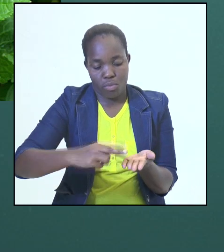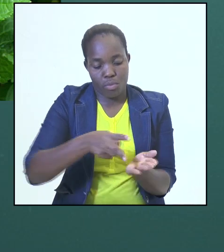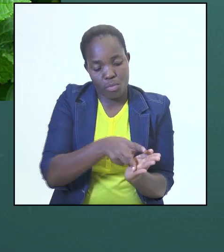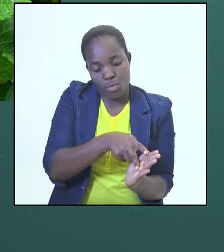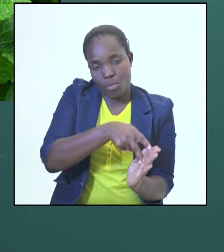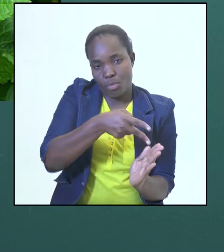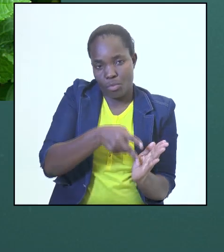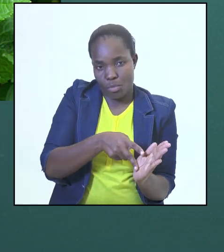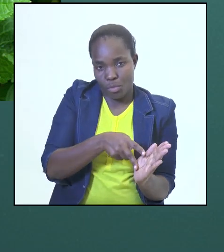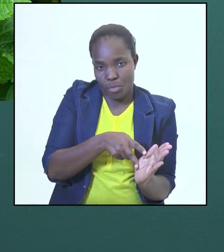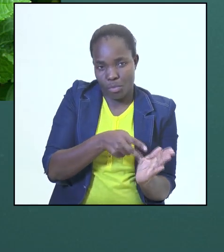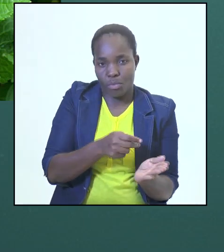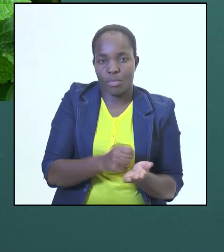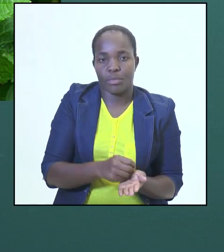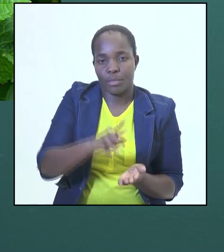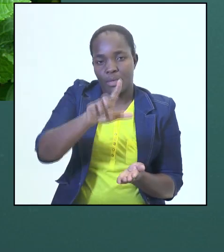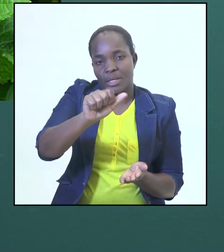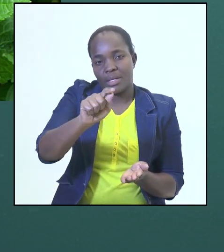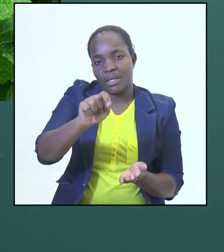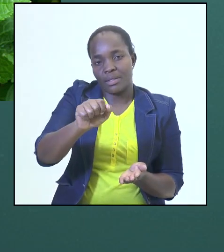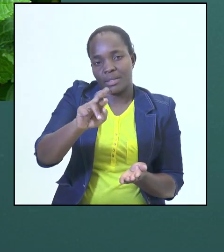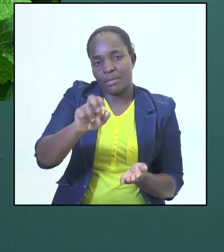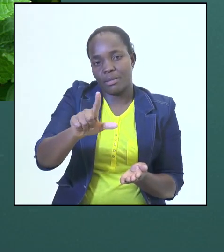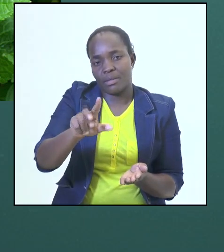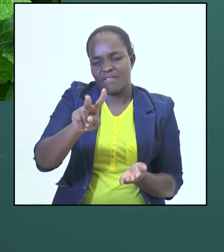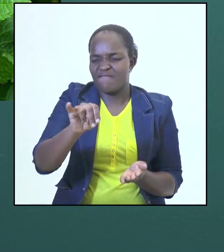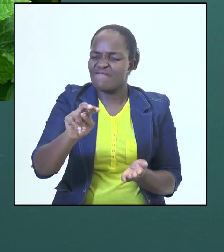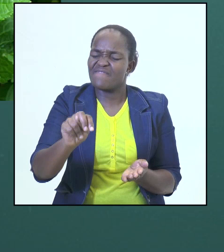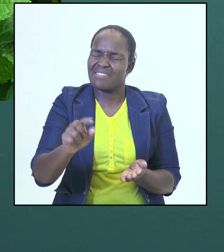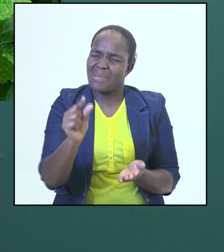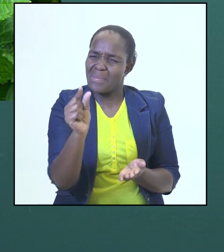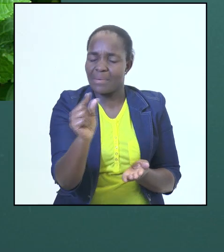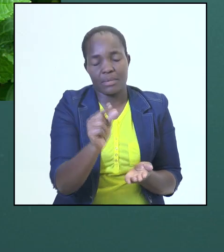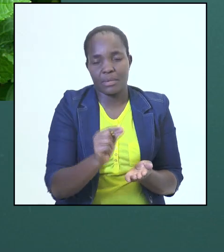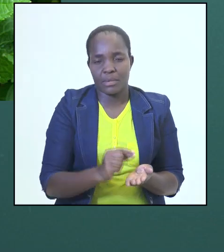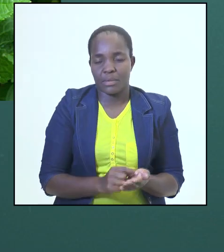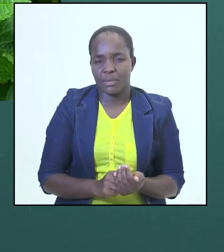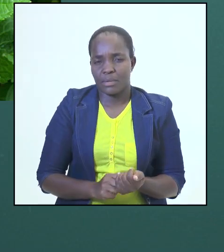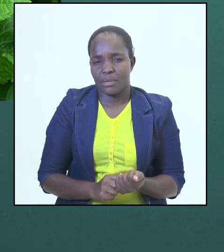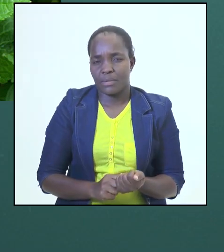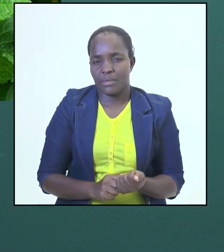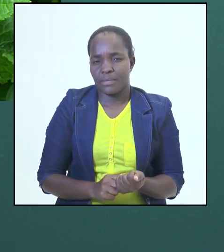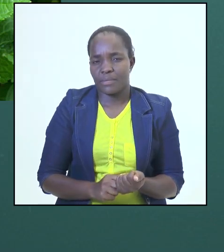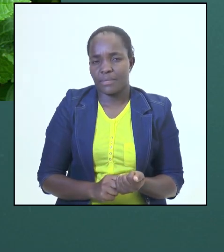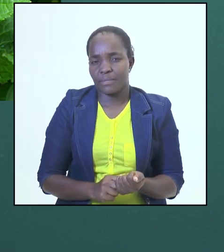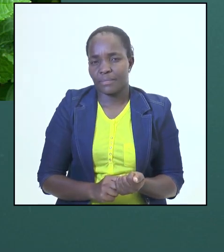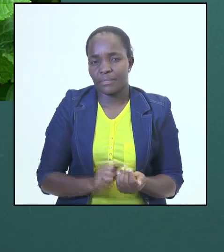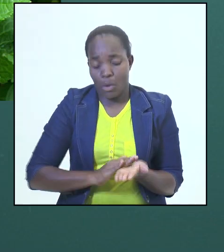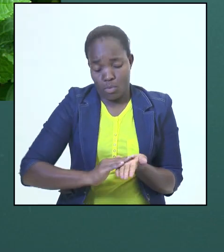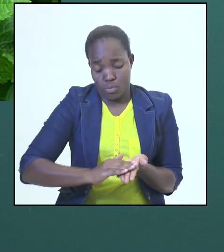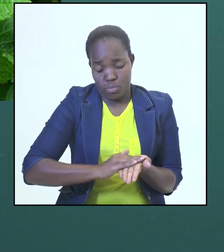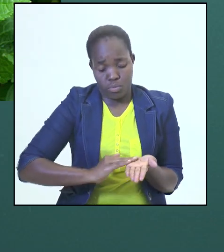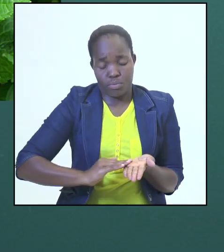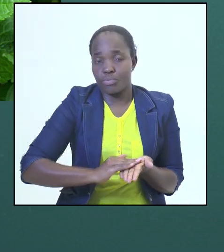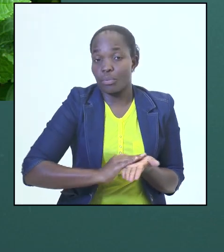lateral veins, which are smaller or thinner than the main vein. The flat surface of the leaf is